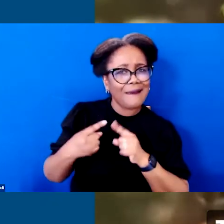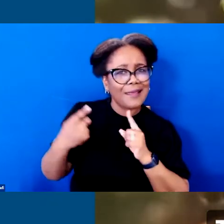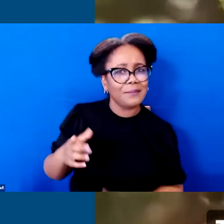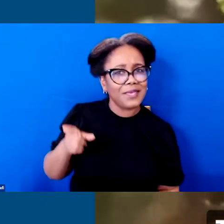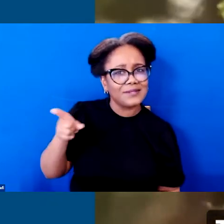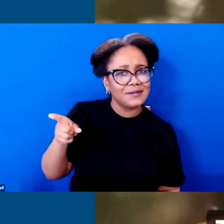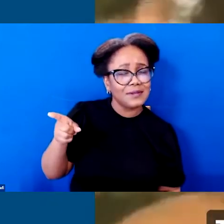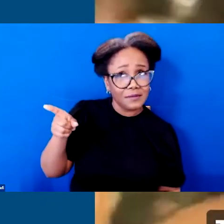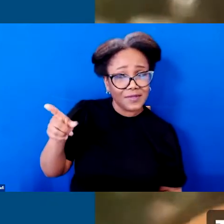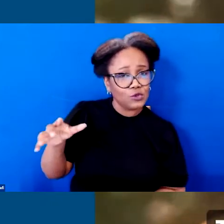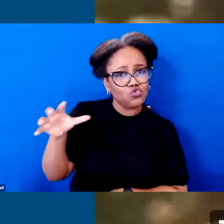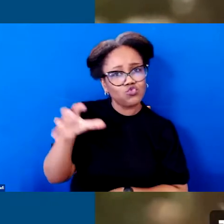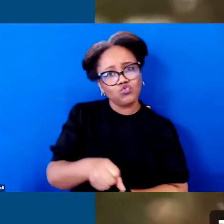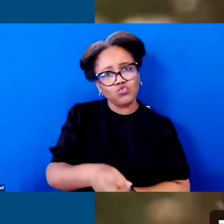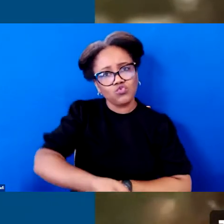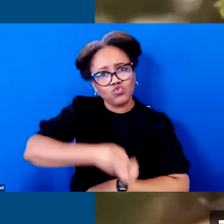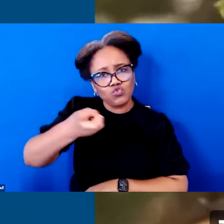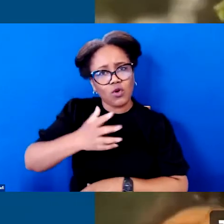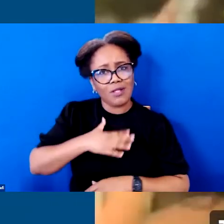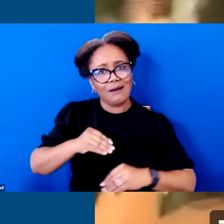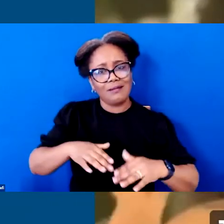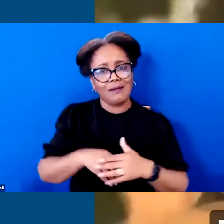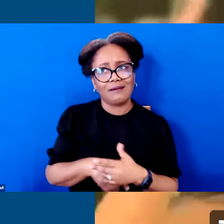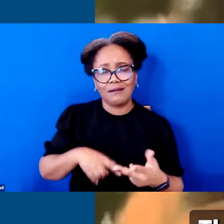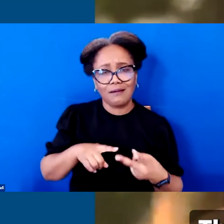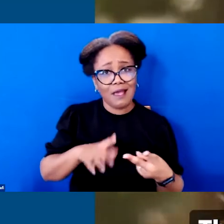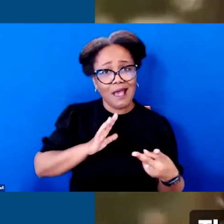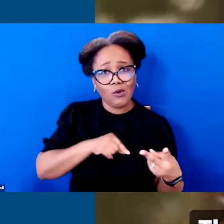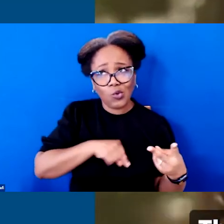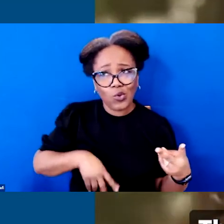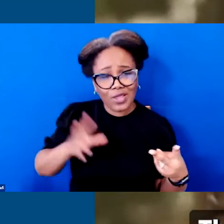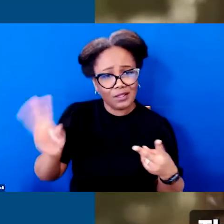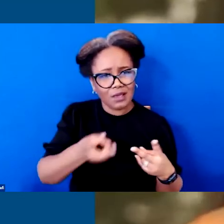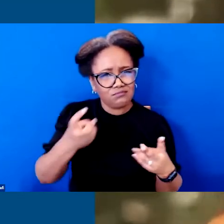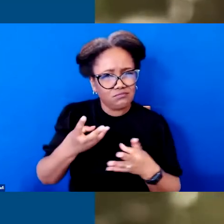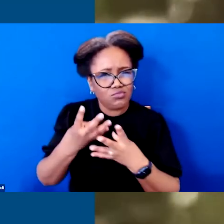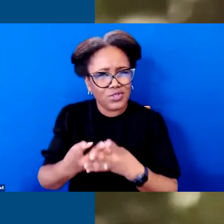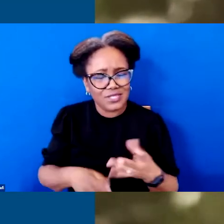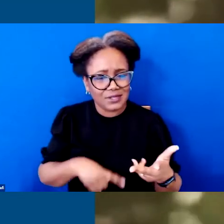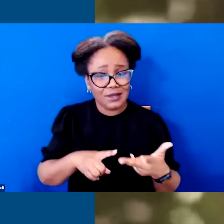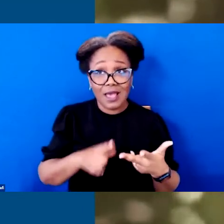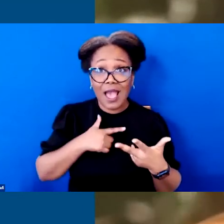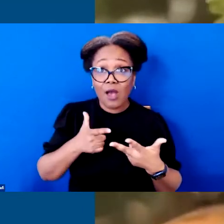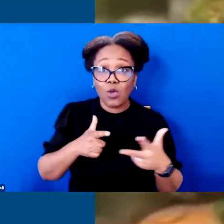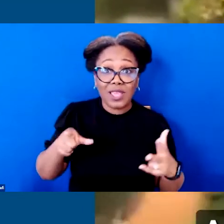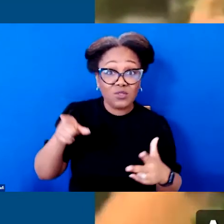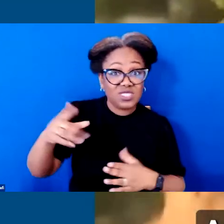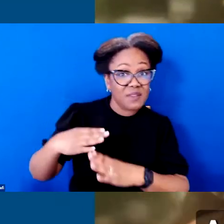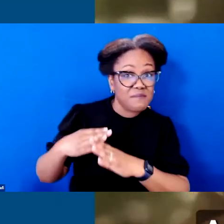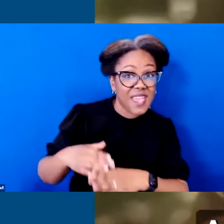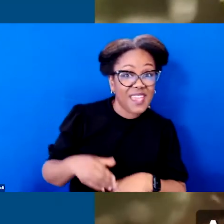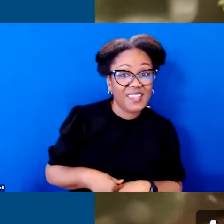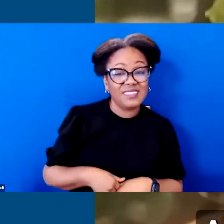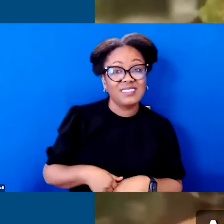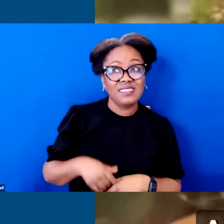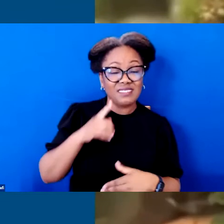our queen. They banned our language. They forcibly made us a colony of the United States.